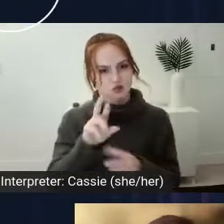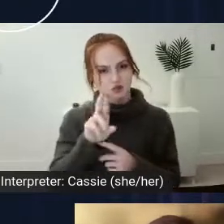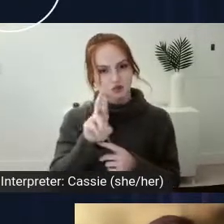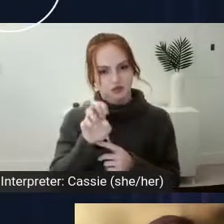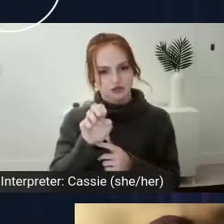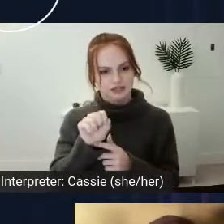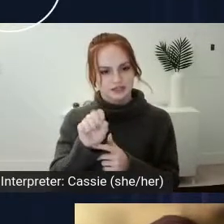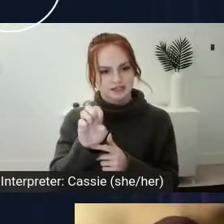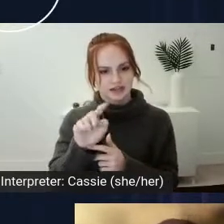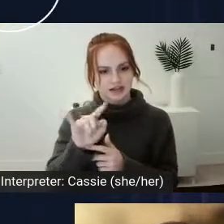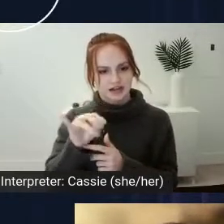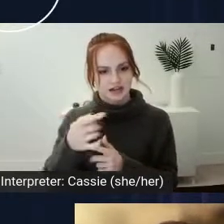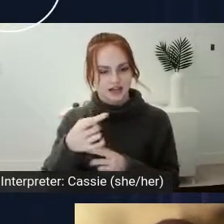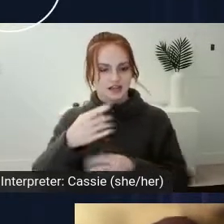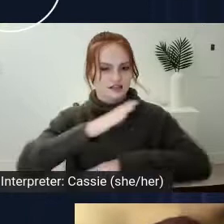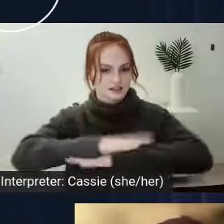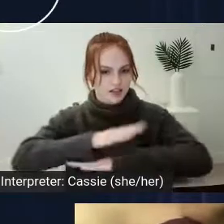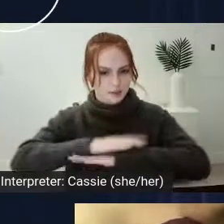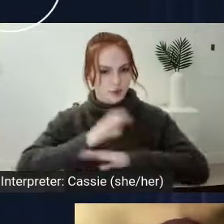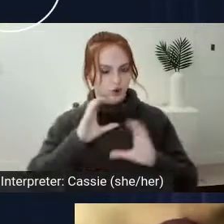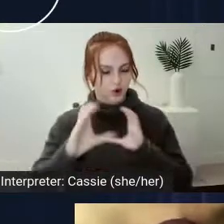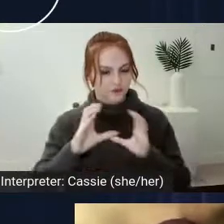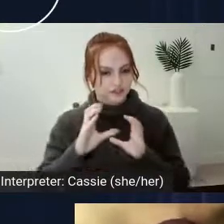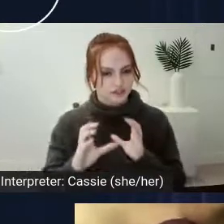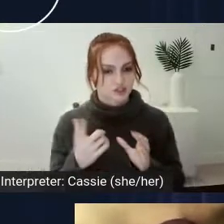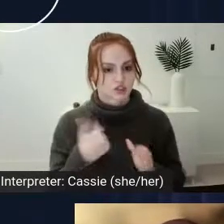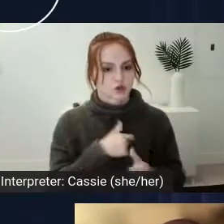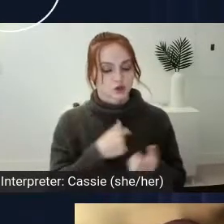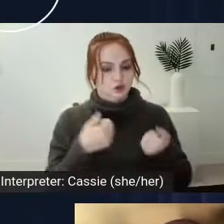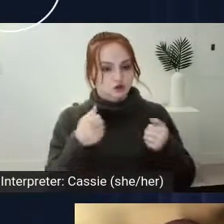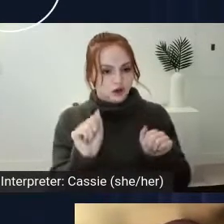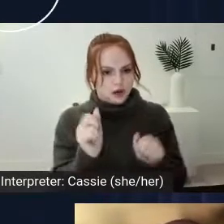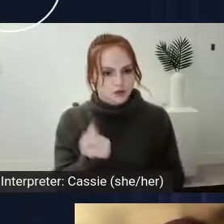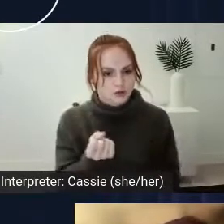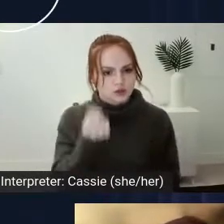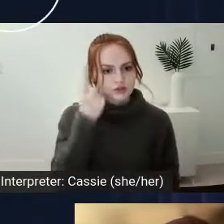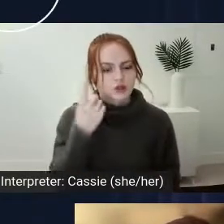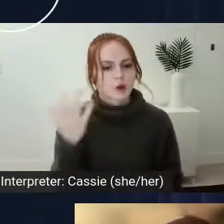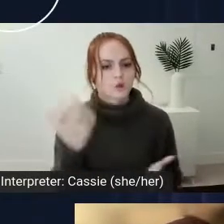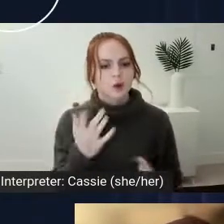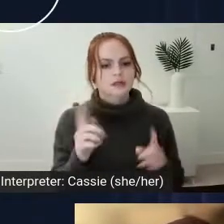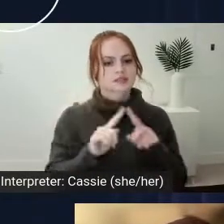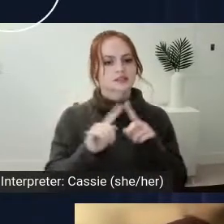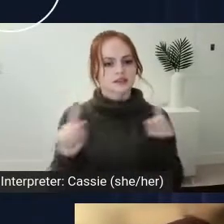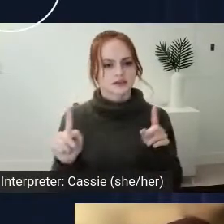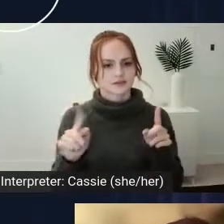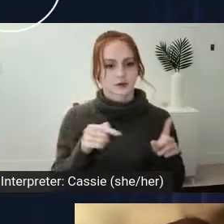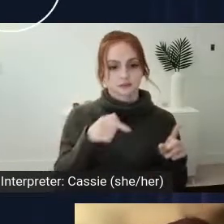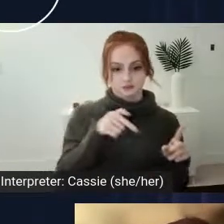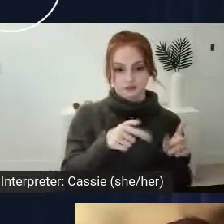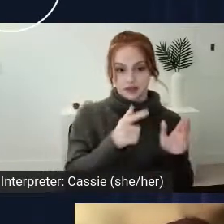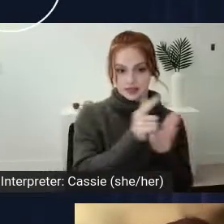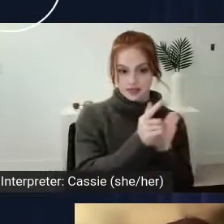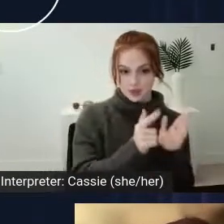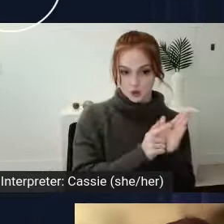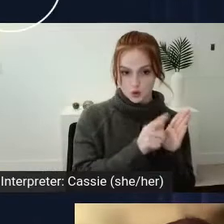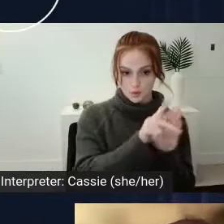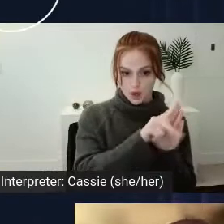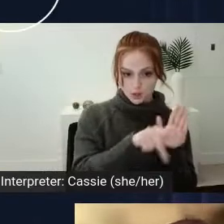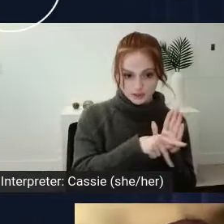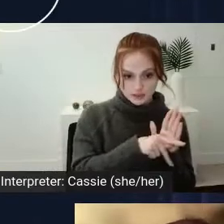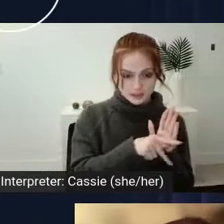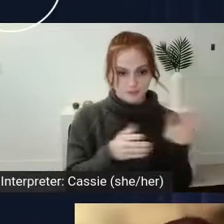conversations, has been, like, what is the difference between legal policy